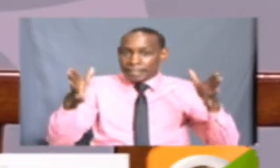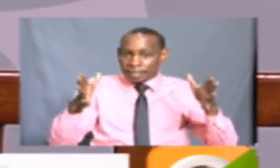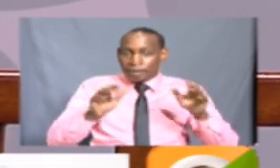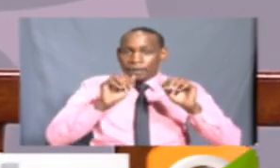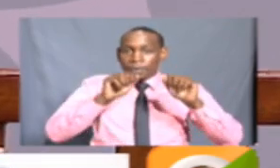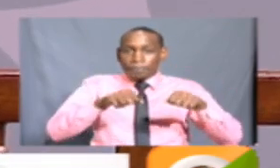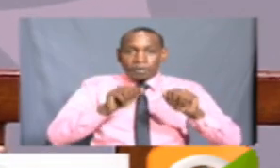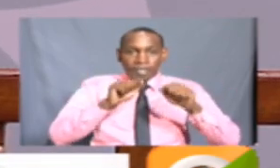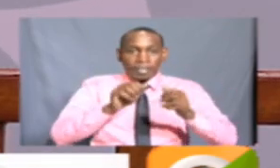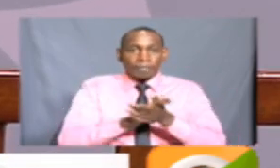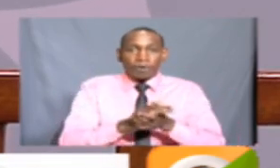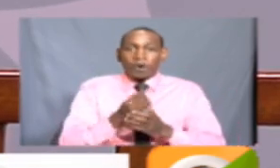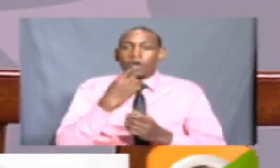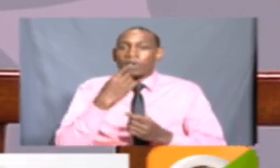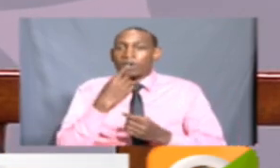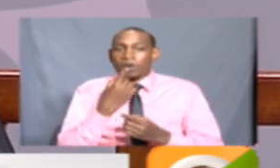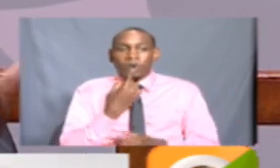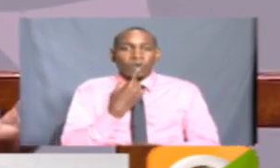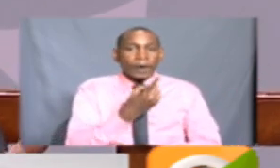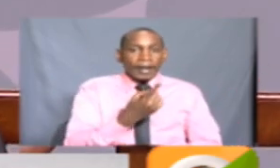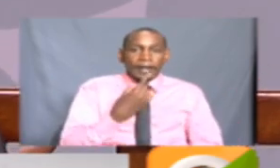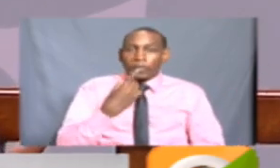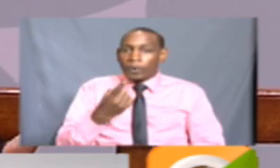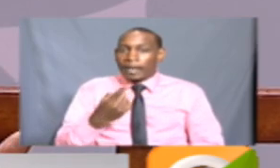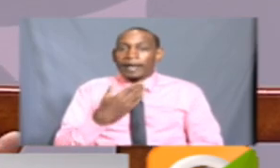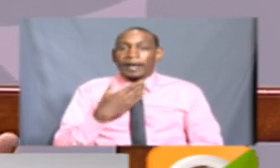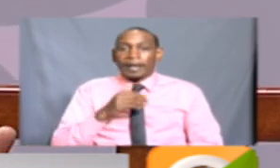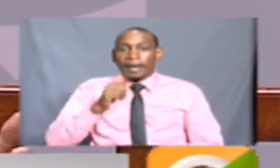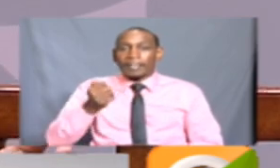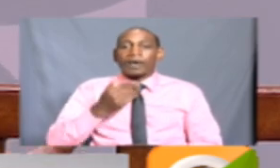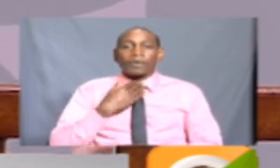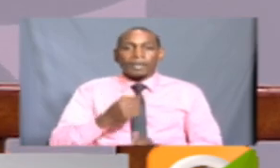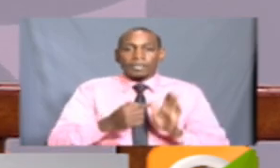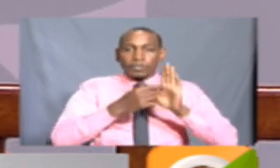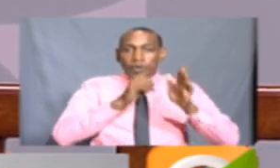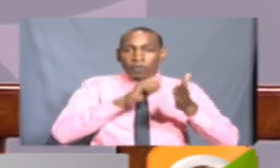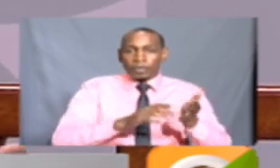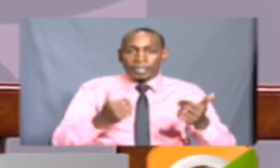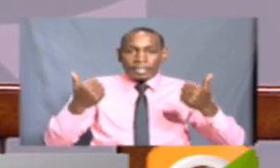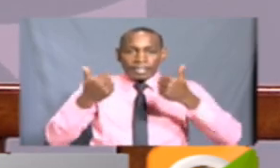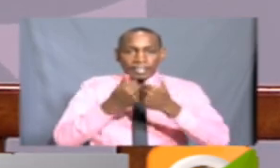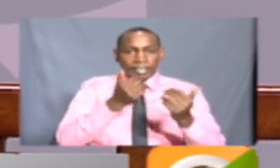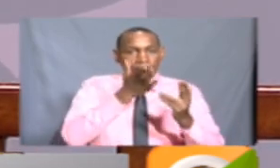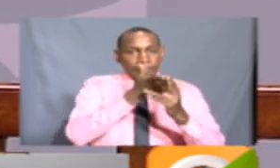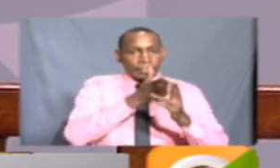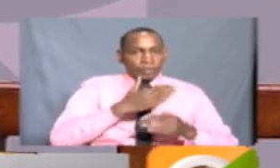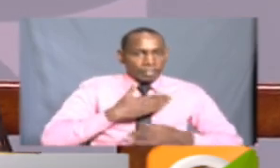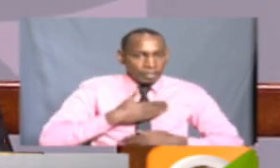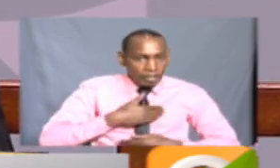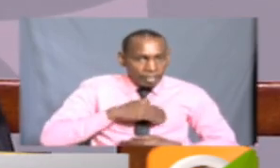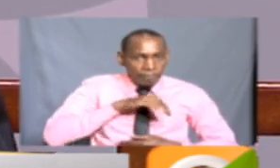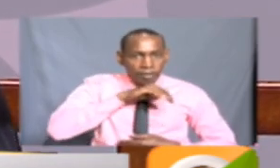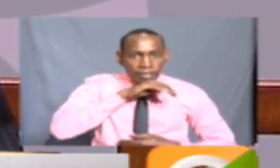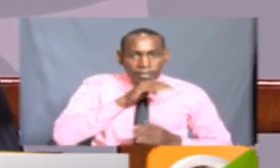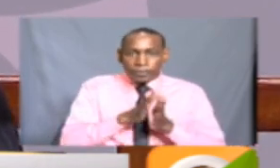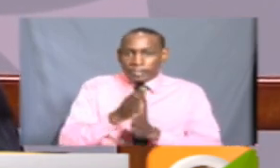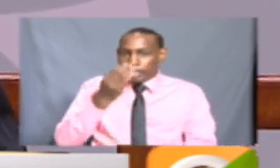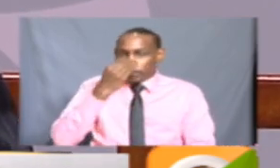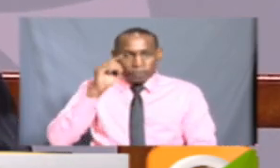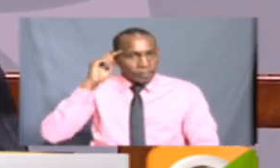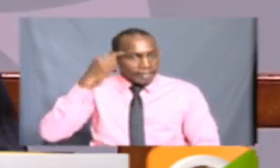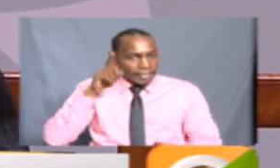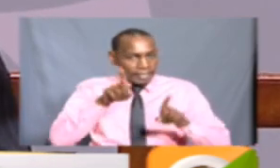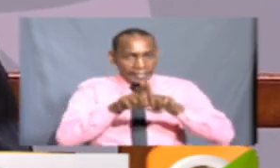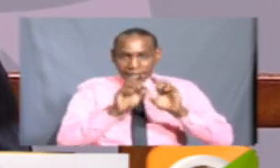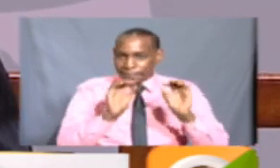Mm. There are those who want to depict it as a battle between Honorable Odinga and Honorable Ruto. I don't think so.